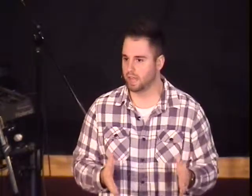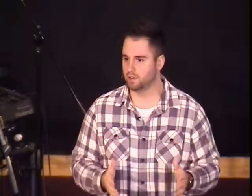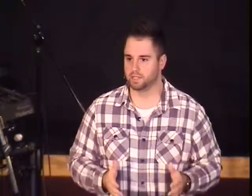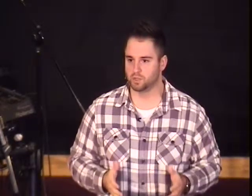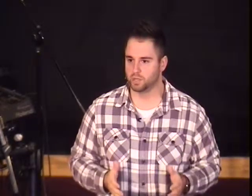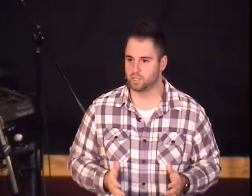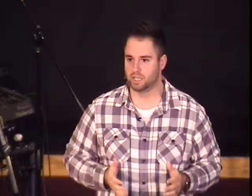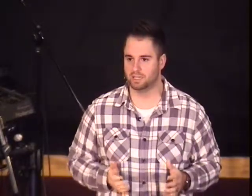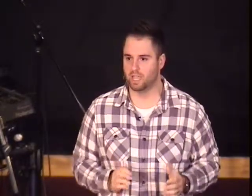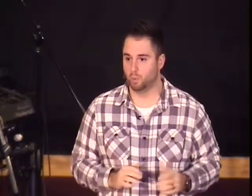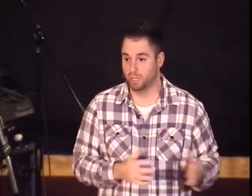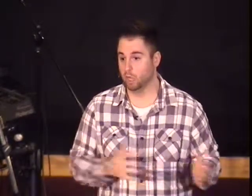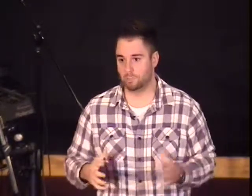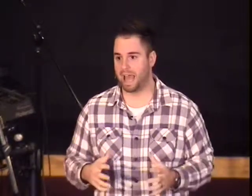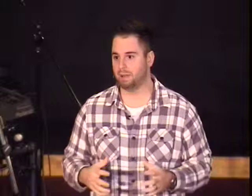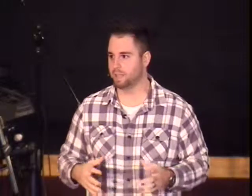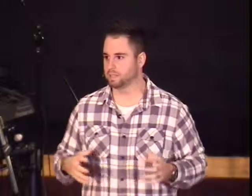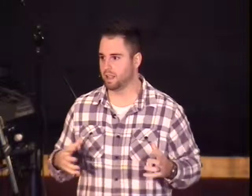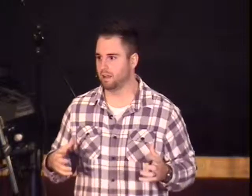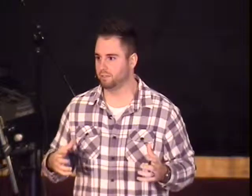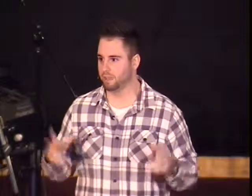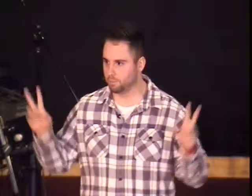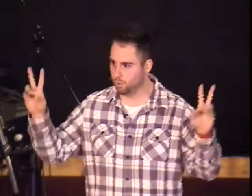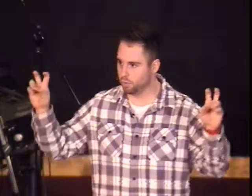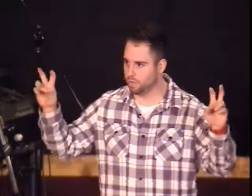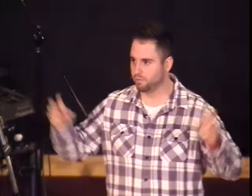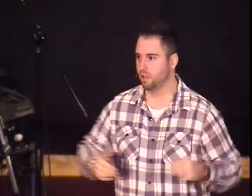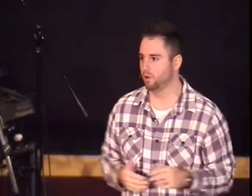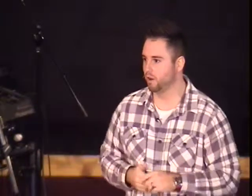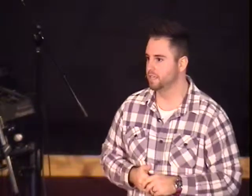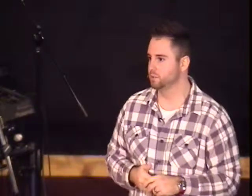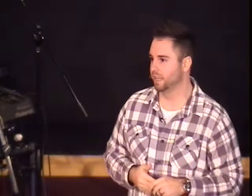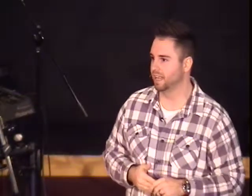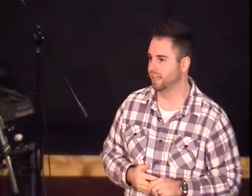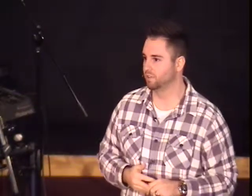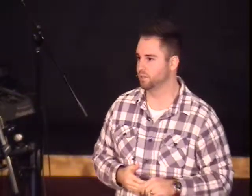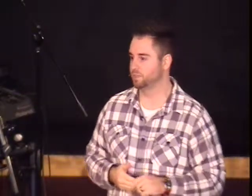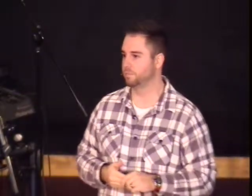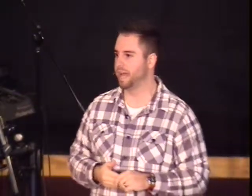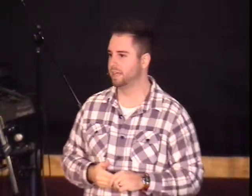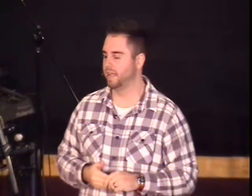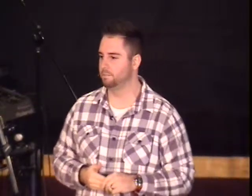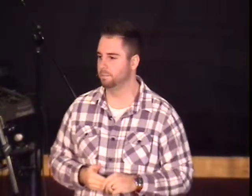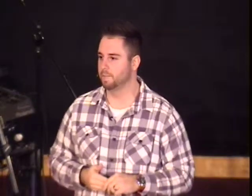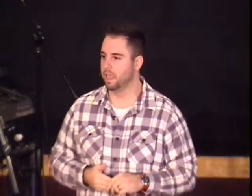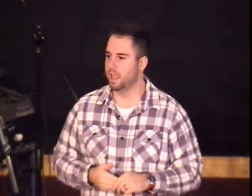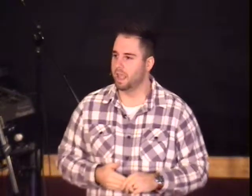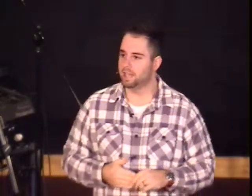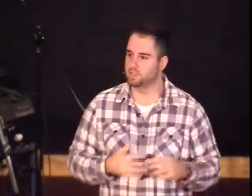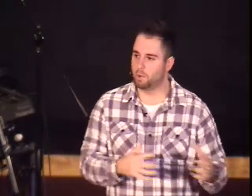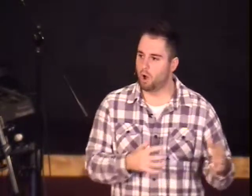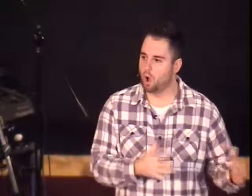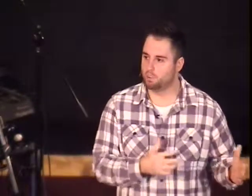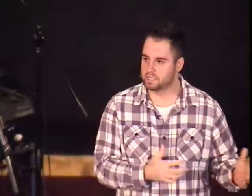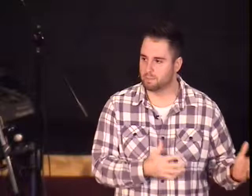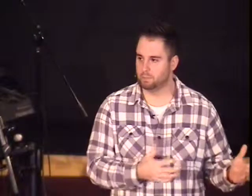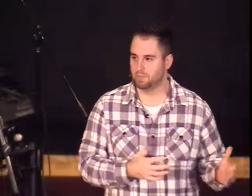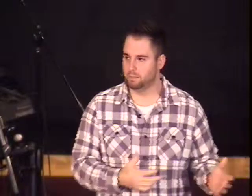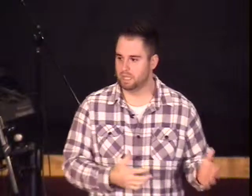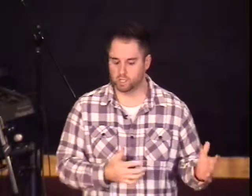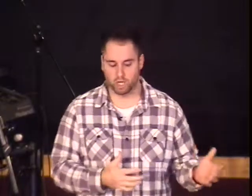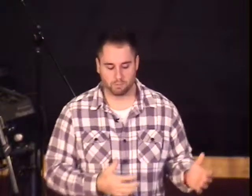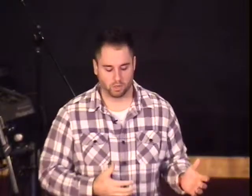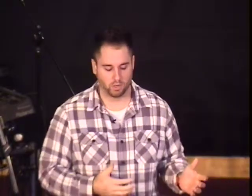get slandered as Christians. We look bad because a lot of people who claim to follow Christ really kind of give Christians a bad name. And so Paul opens